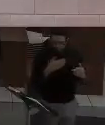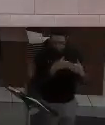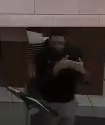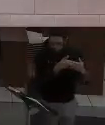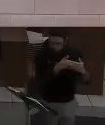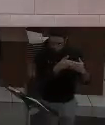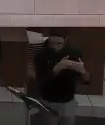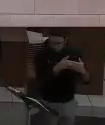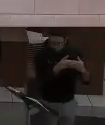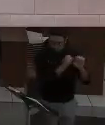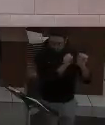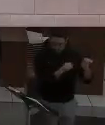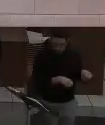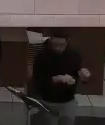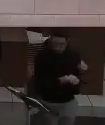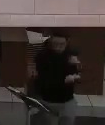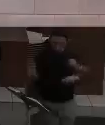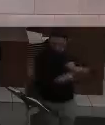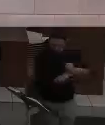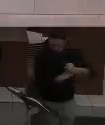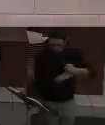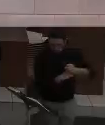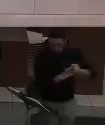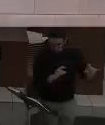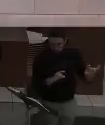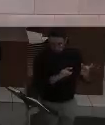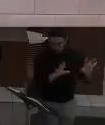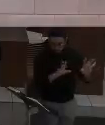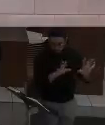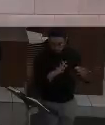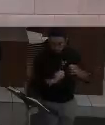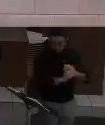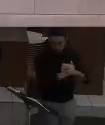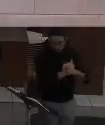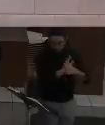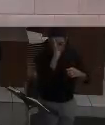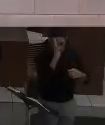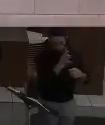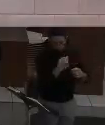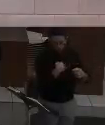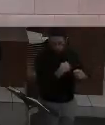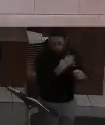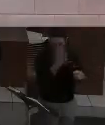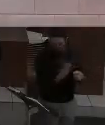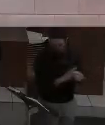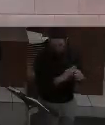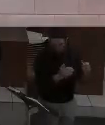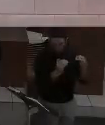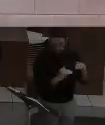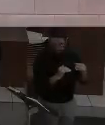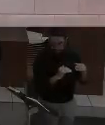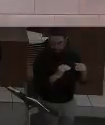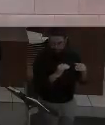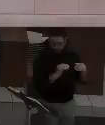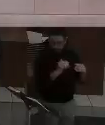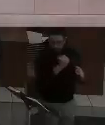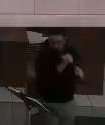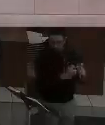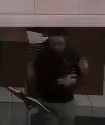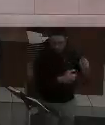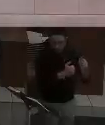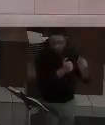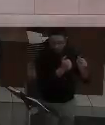are destroying your creation. With all of creation, we worship you, every tribe, every language,